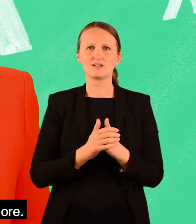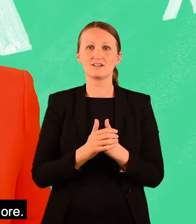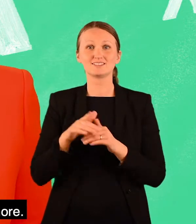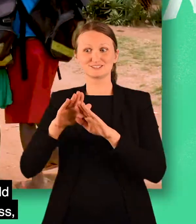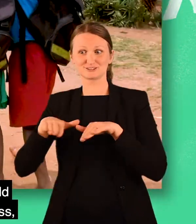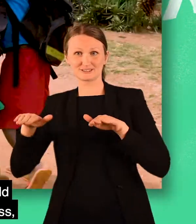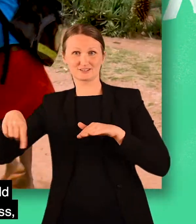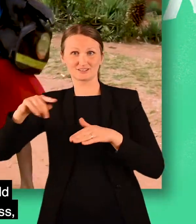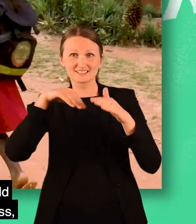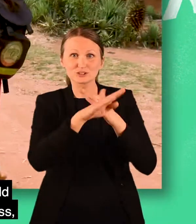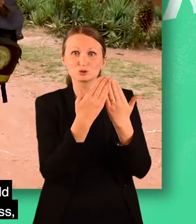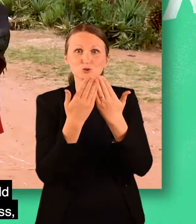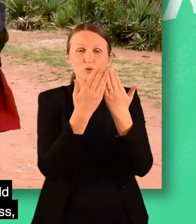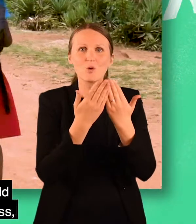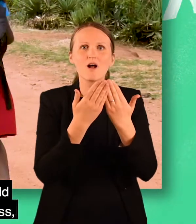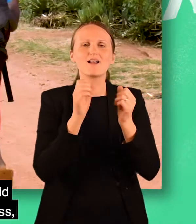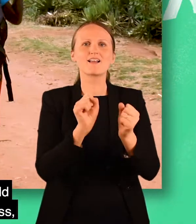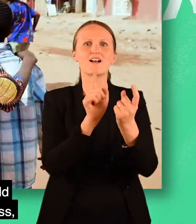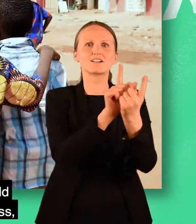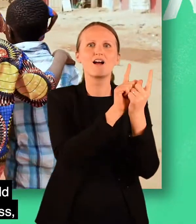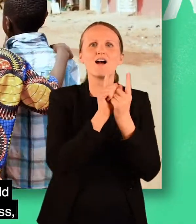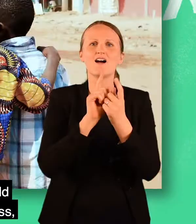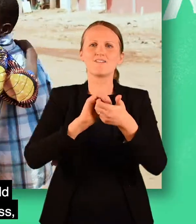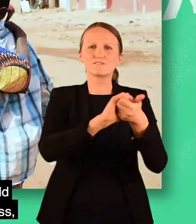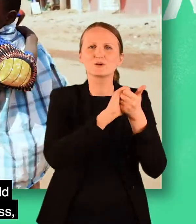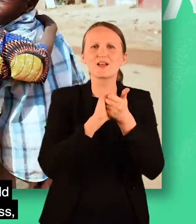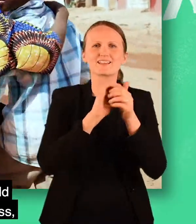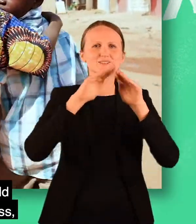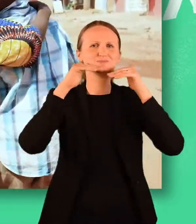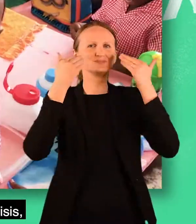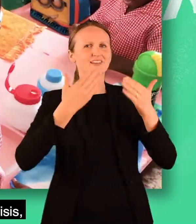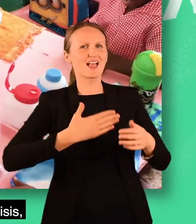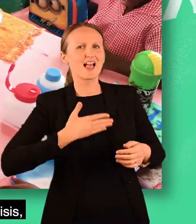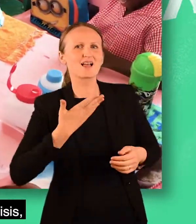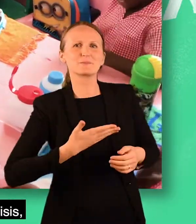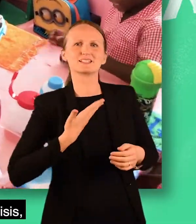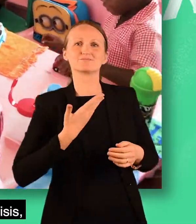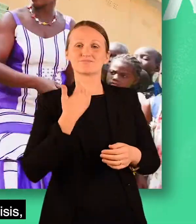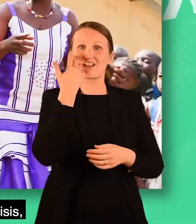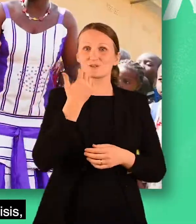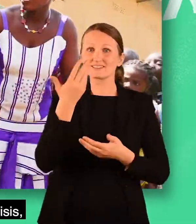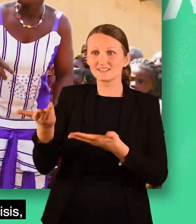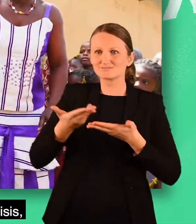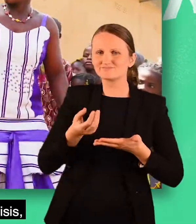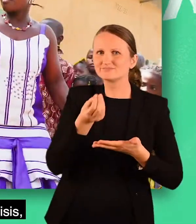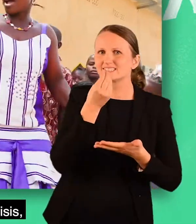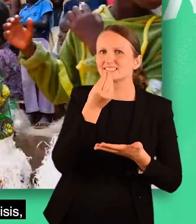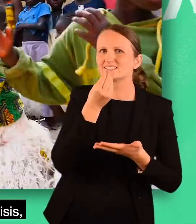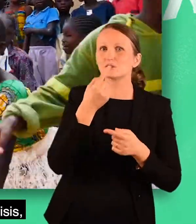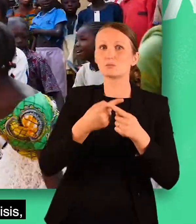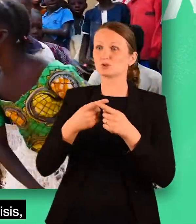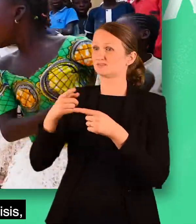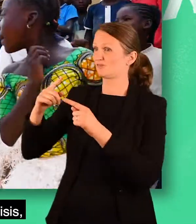more. Schools are where children build friendships vital to their happiness, get daily meals, and in situations